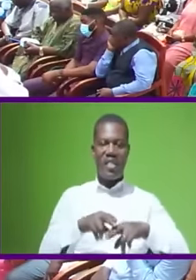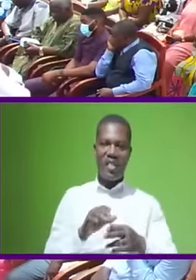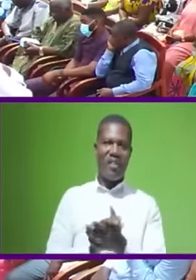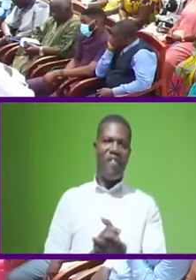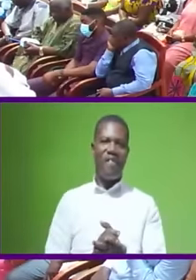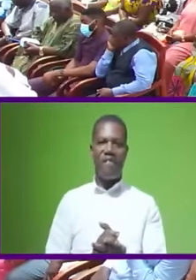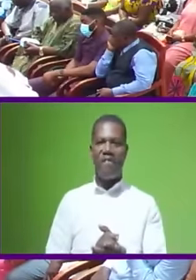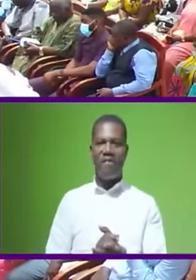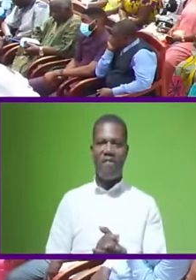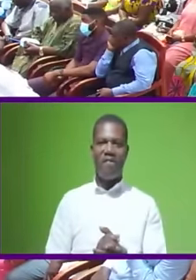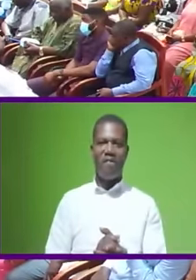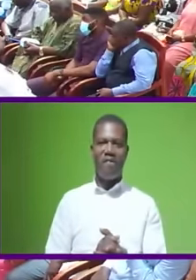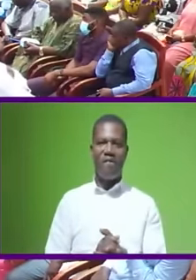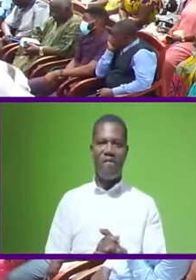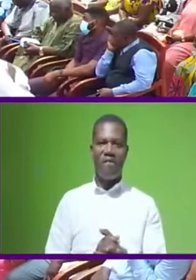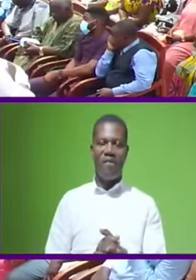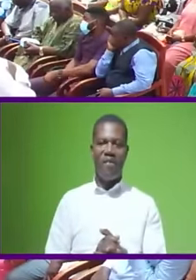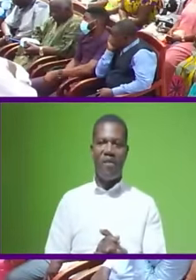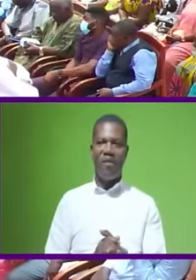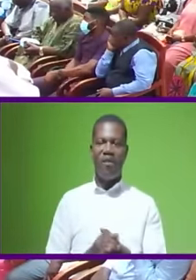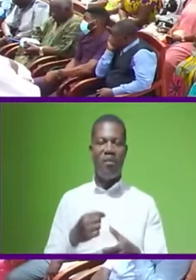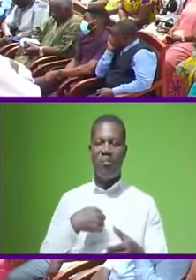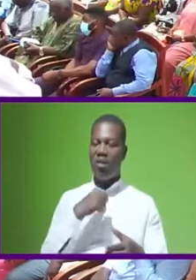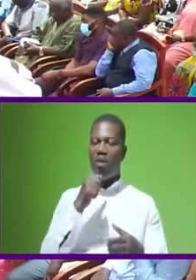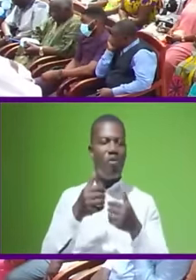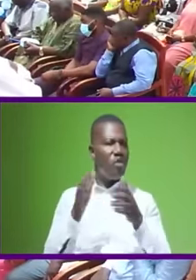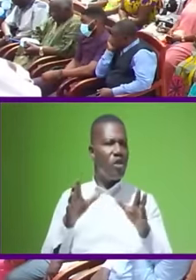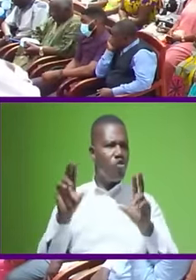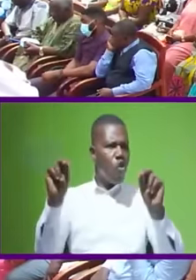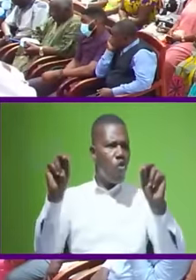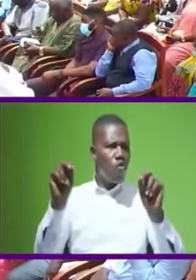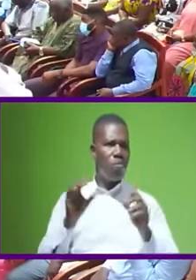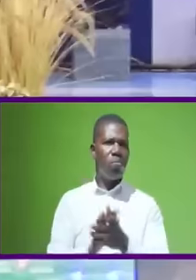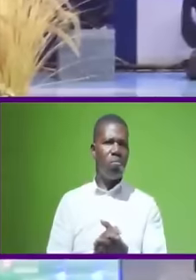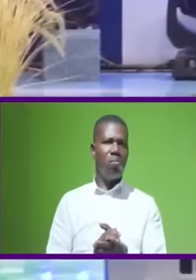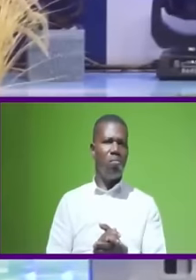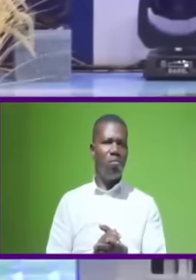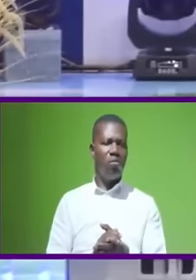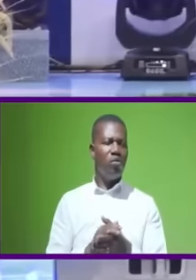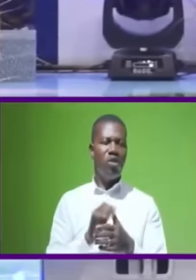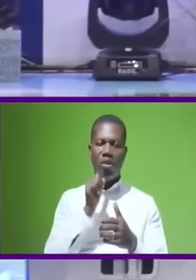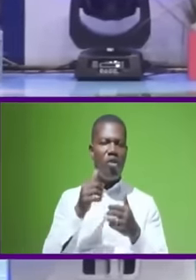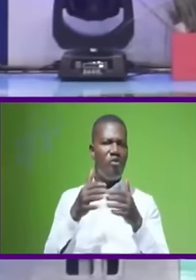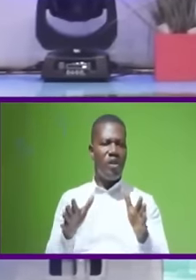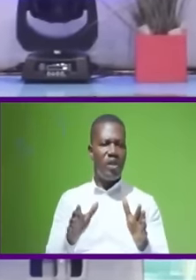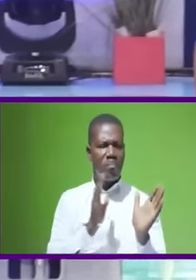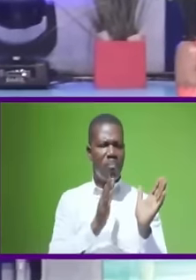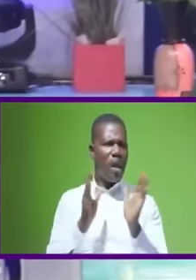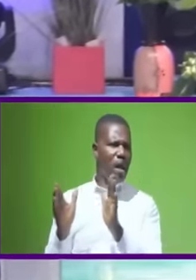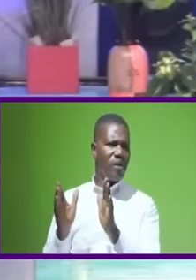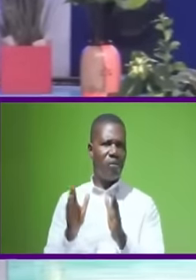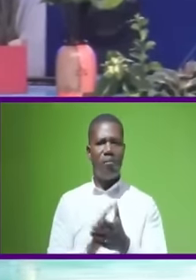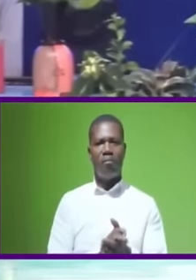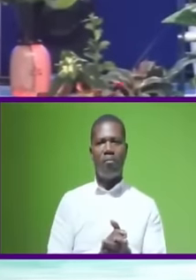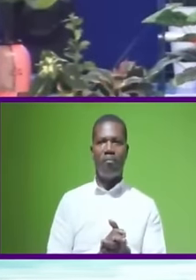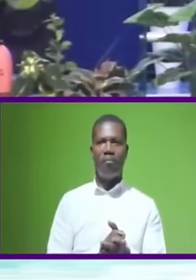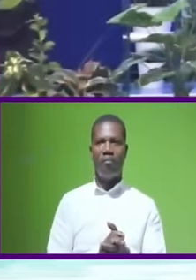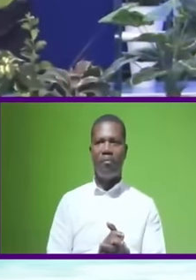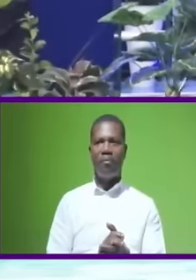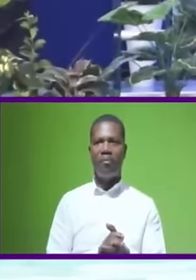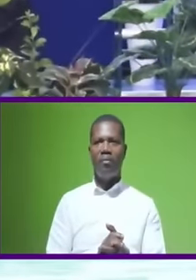down. Me. I am not done with my work. And to turn me. I haven't put things in order.